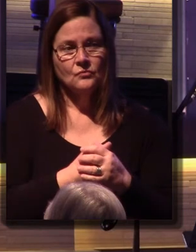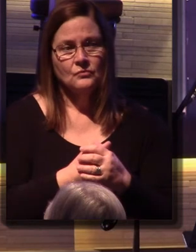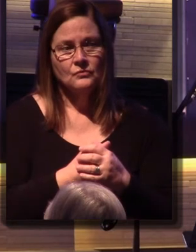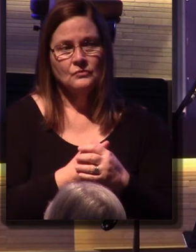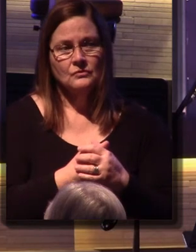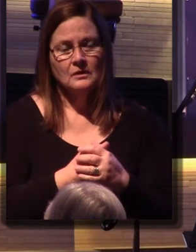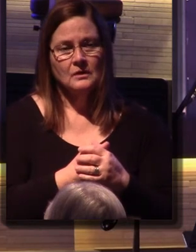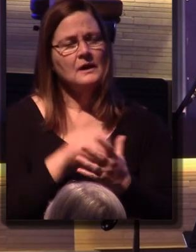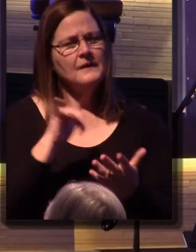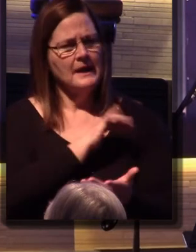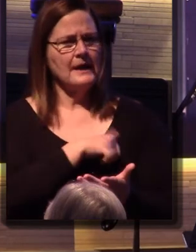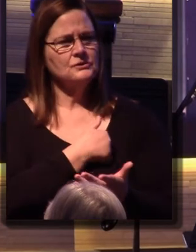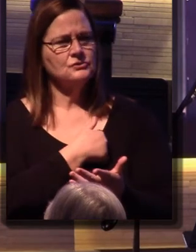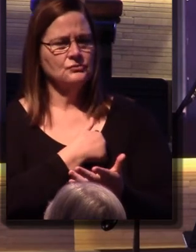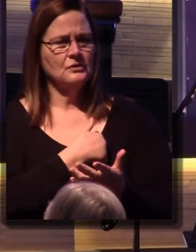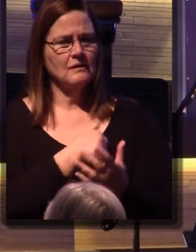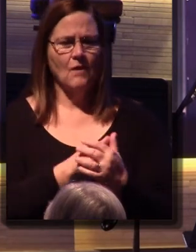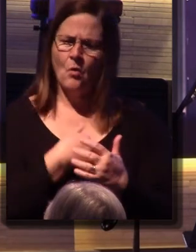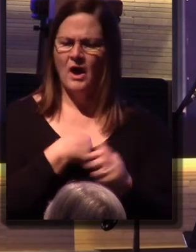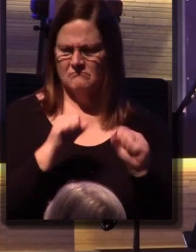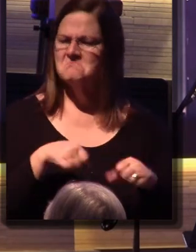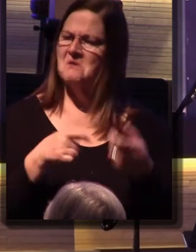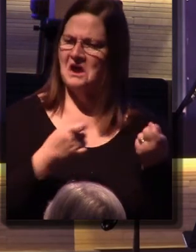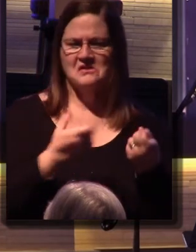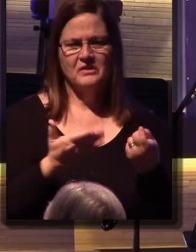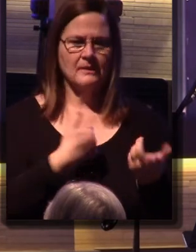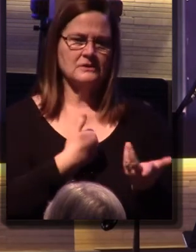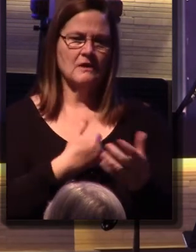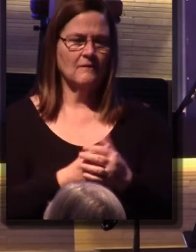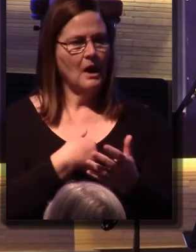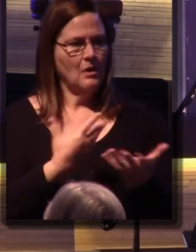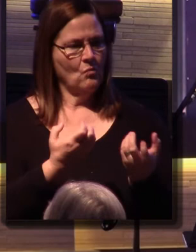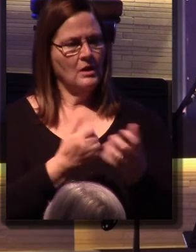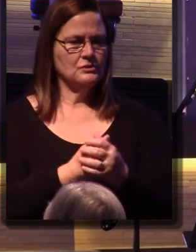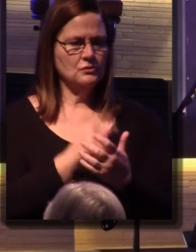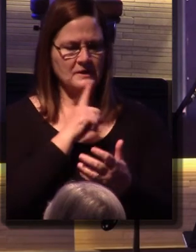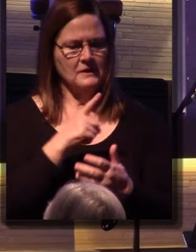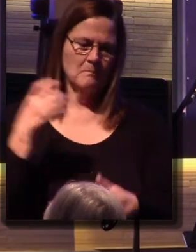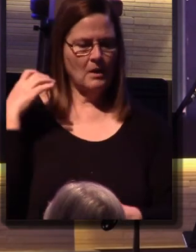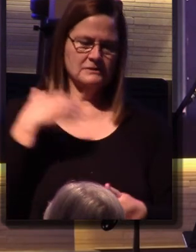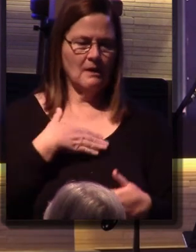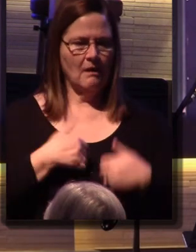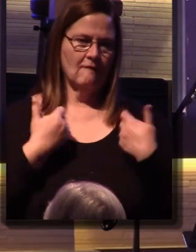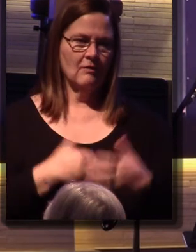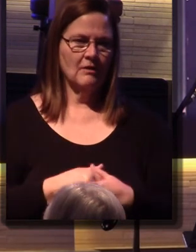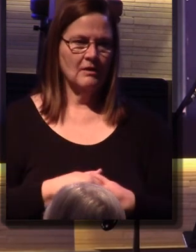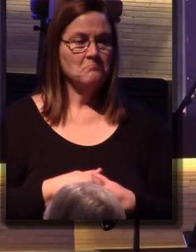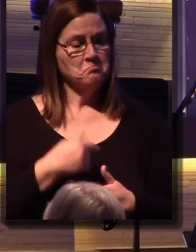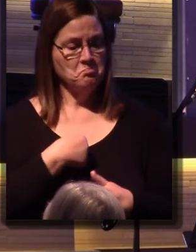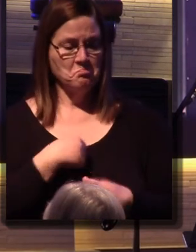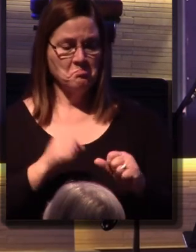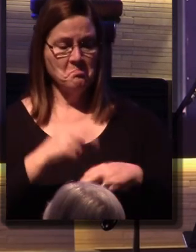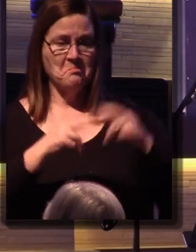this day, in that spirit of Babylon, in that spirit of, I want to be the boss of